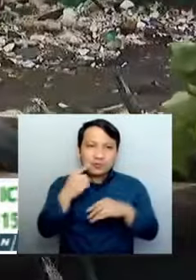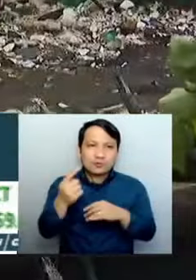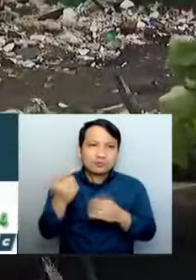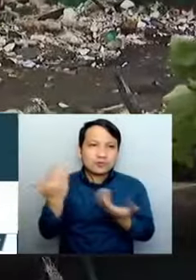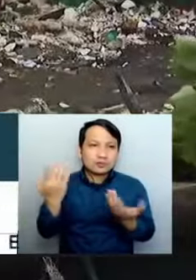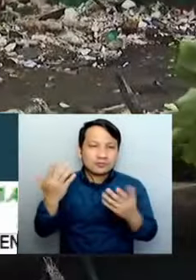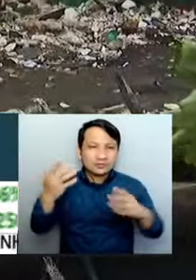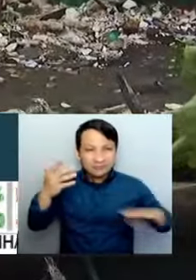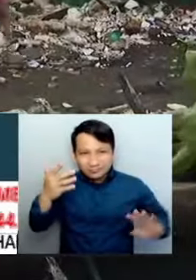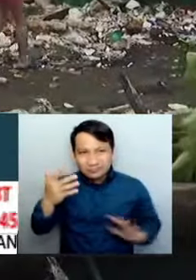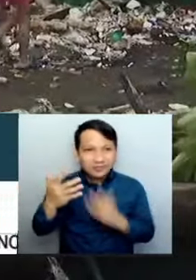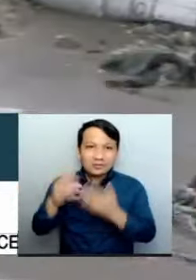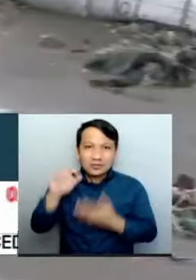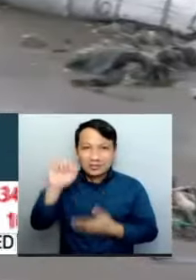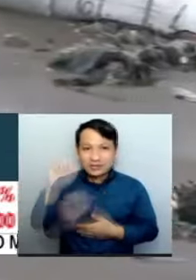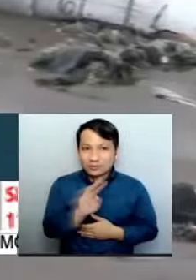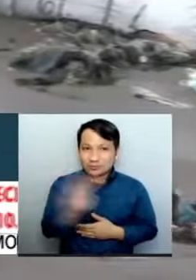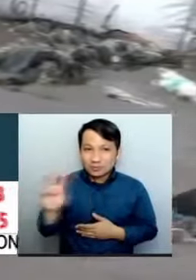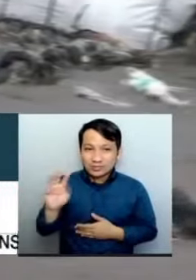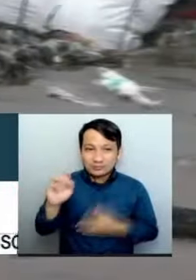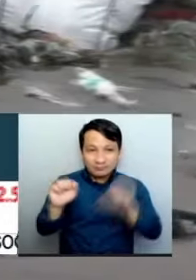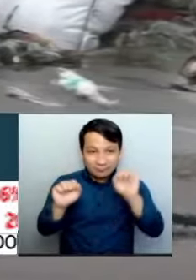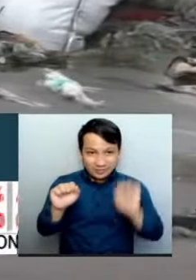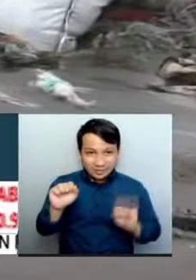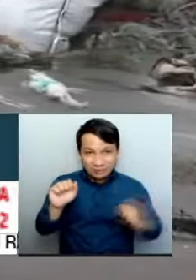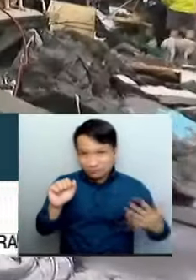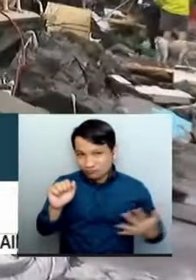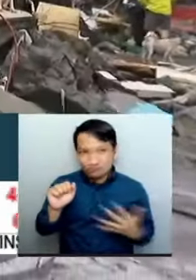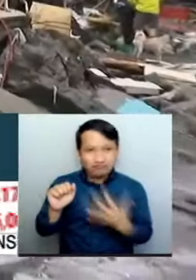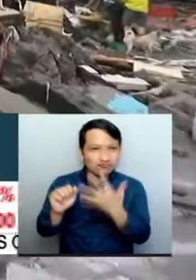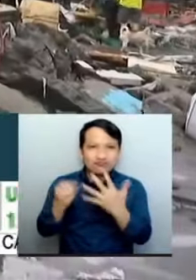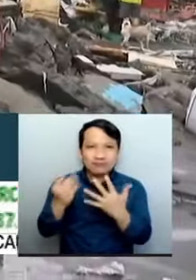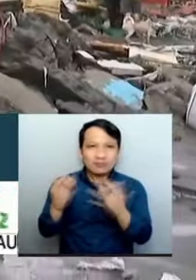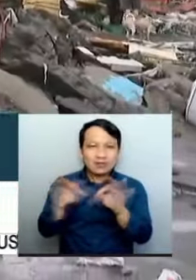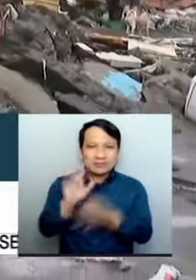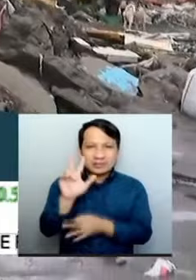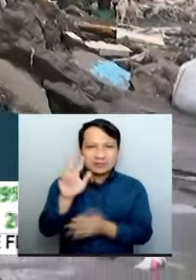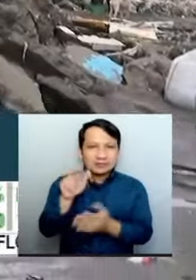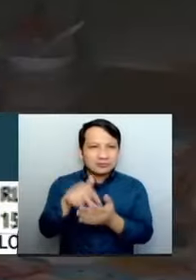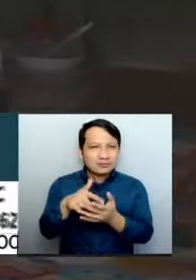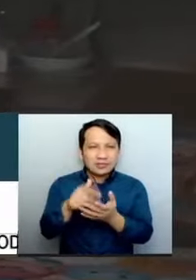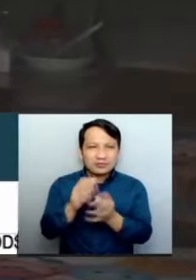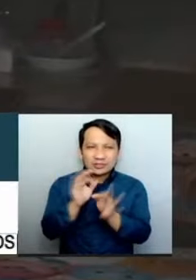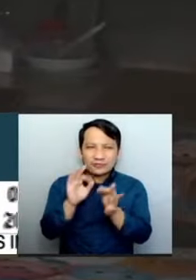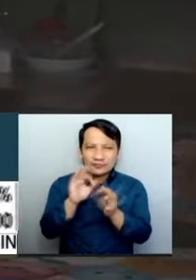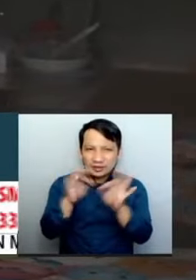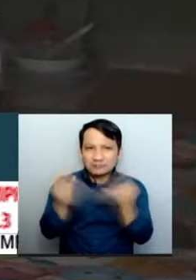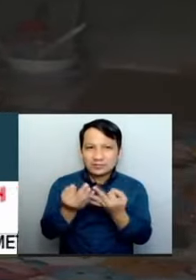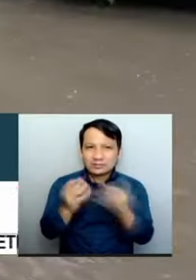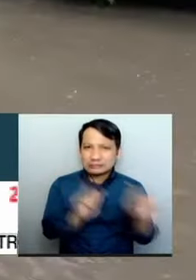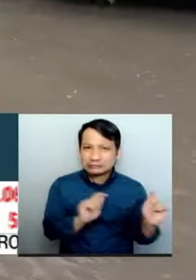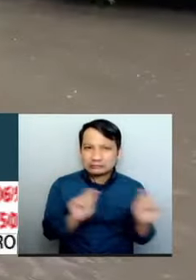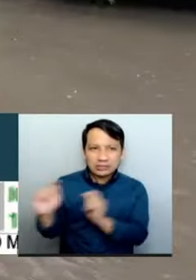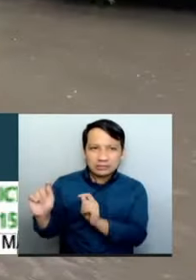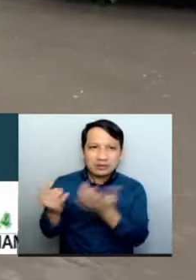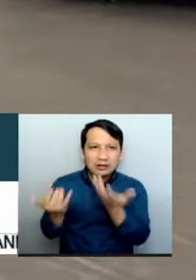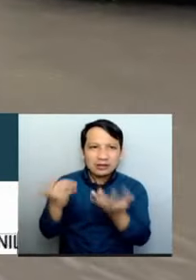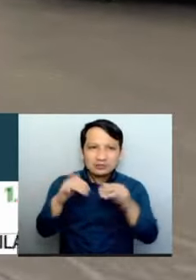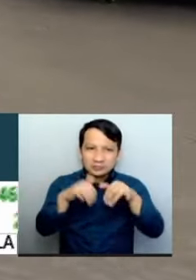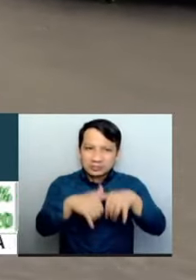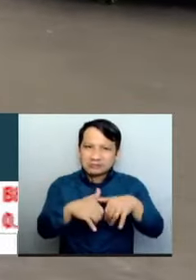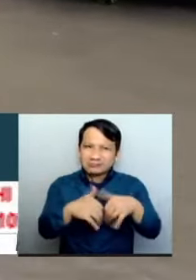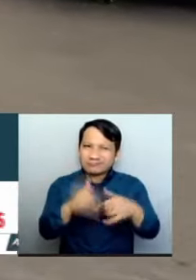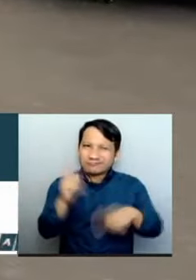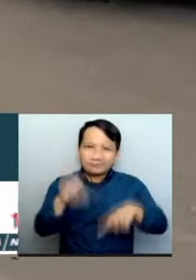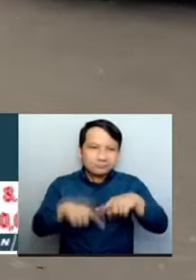typhoon enhanced southwest monsoon. More than 36 families were forced to evacuate. Others who stayed behind put up